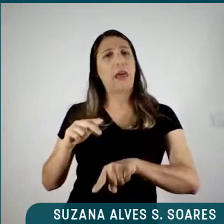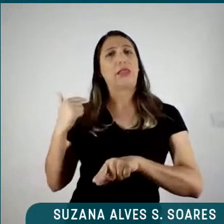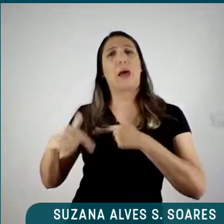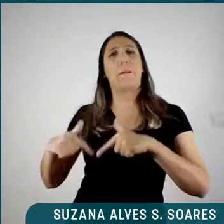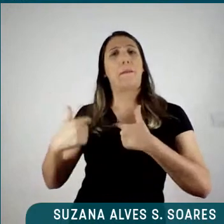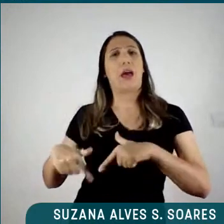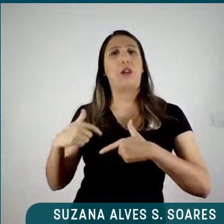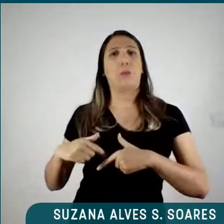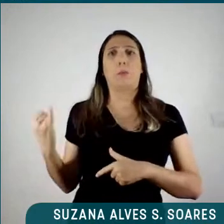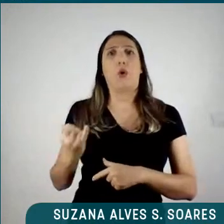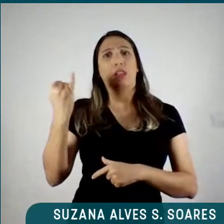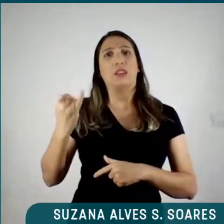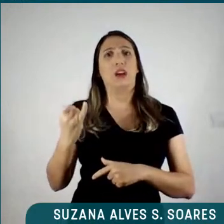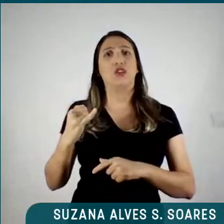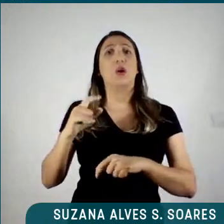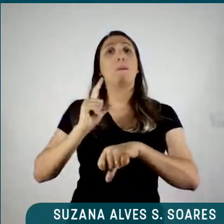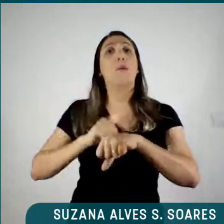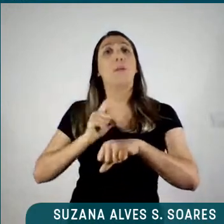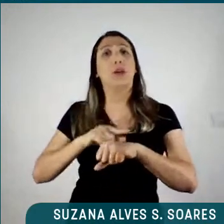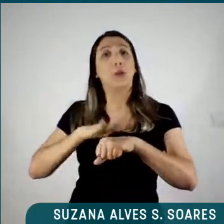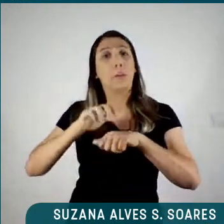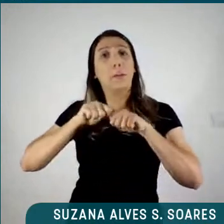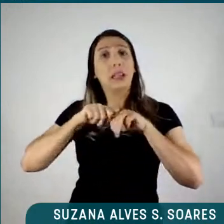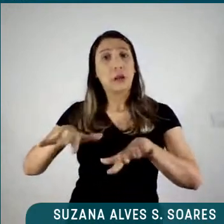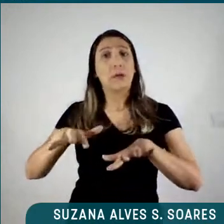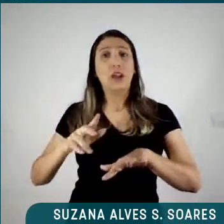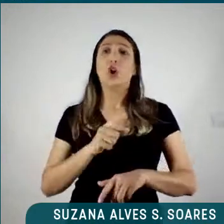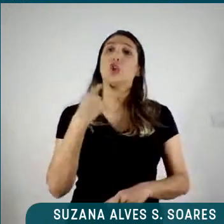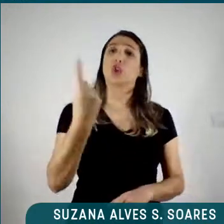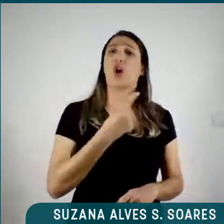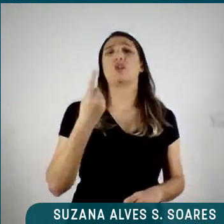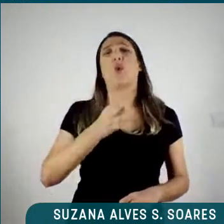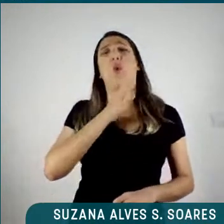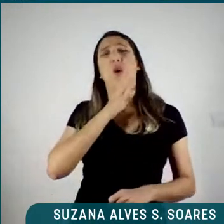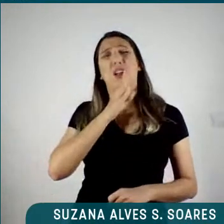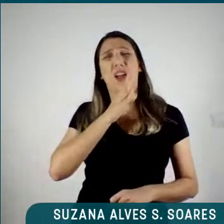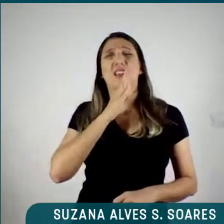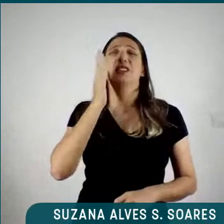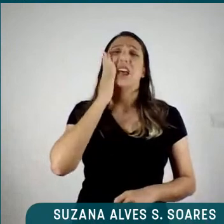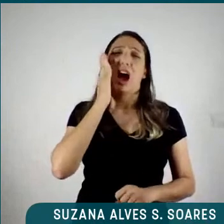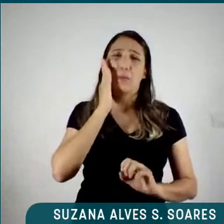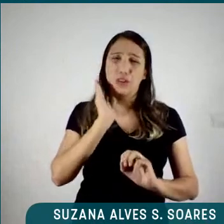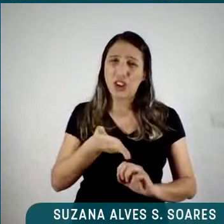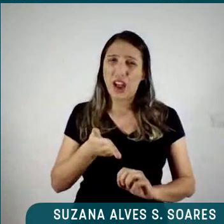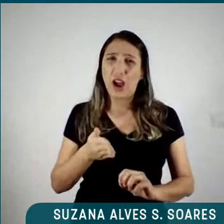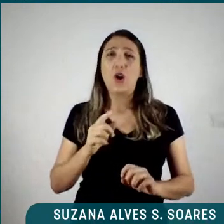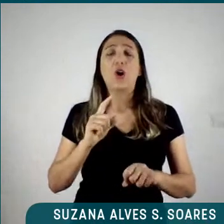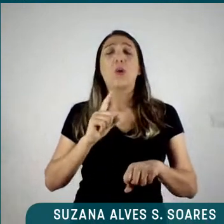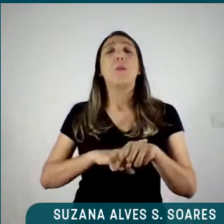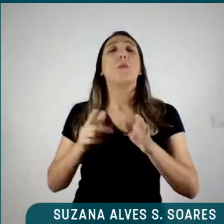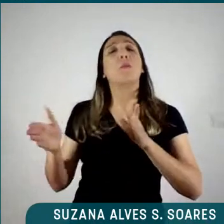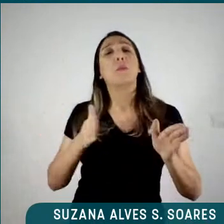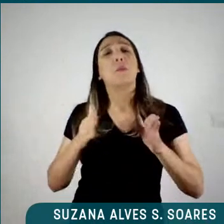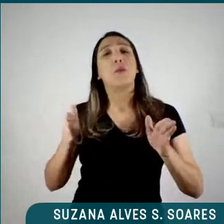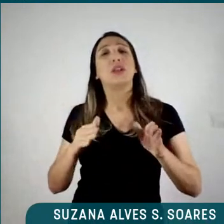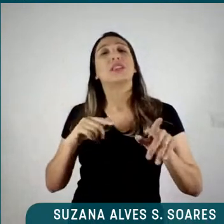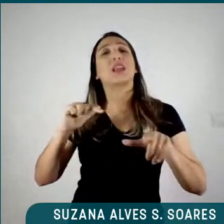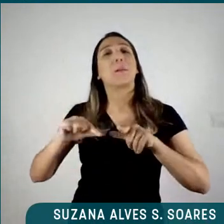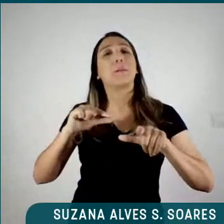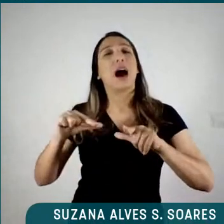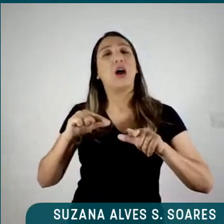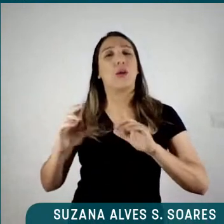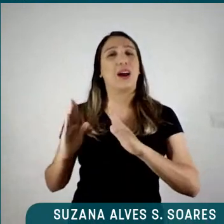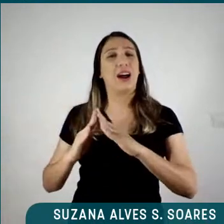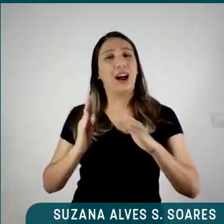women. So this is a woman that had to bring her household helper in the middle of pandemic